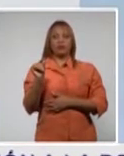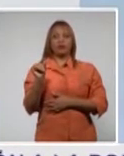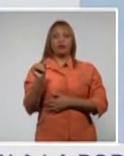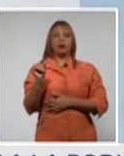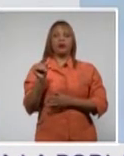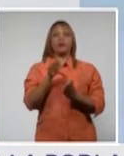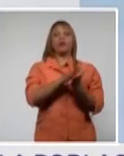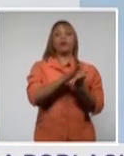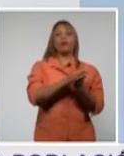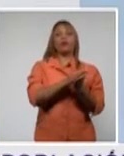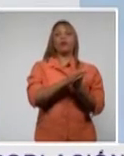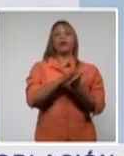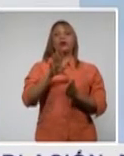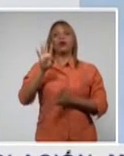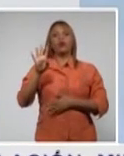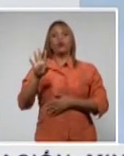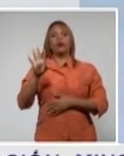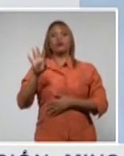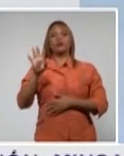Yesterday,